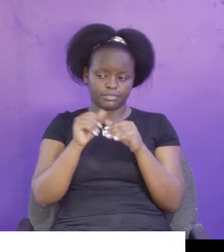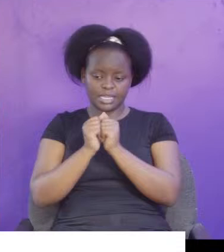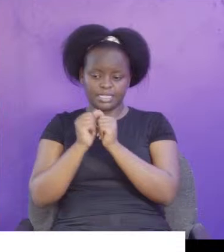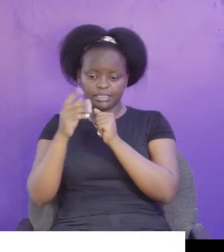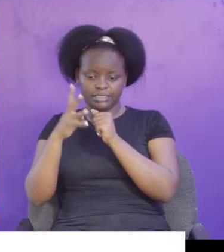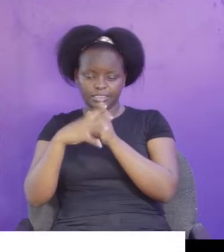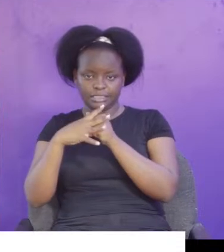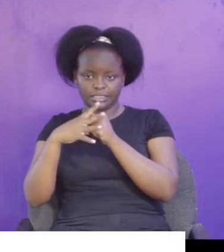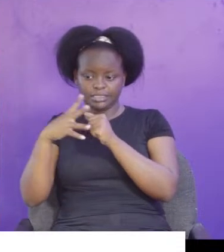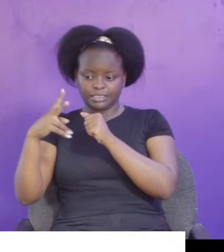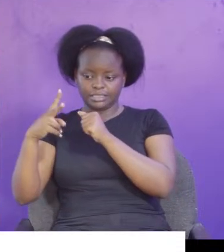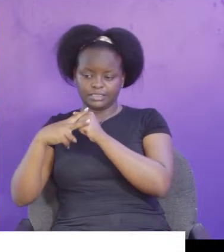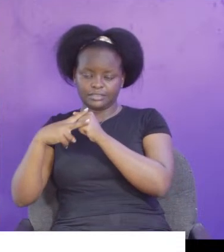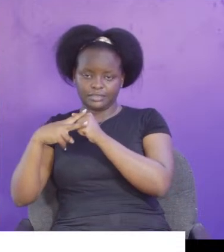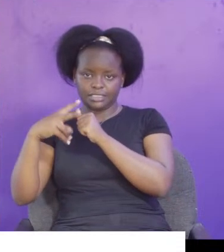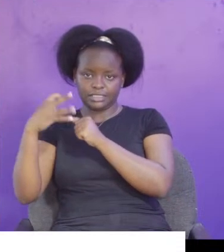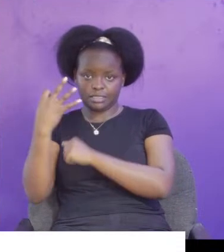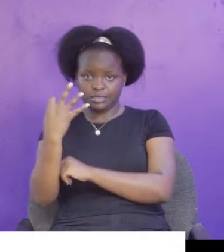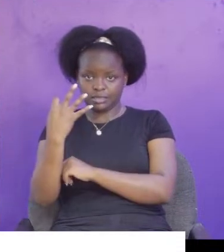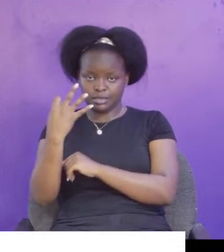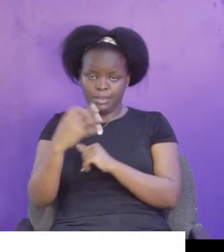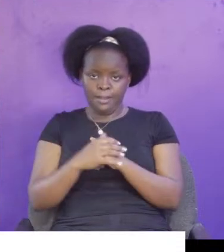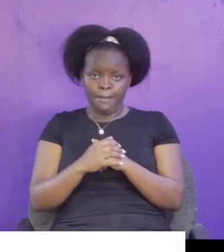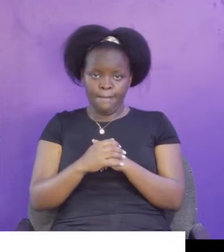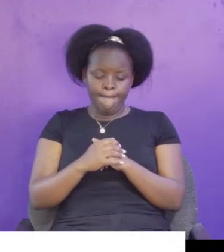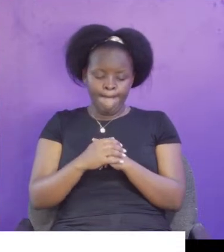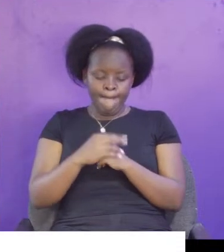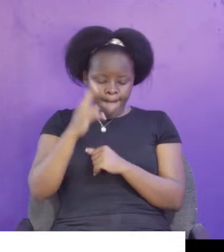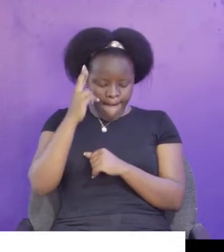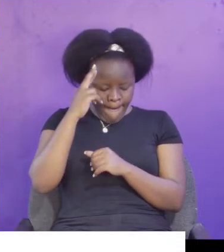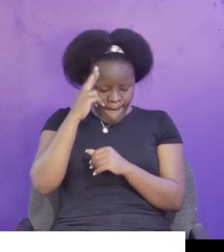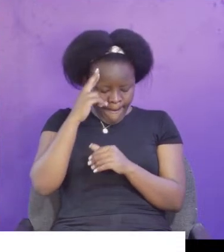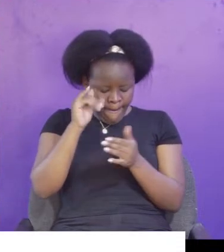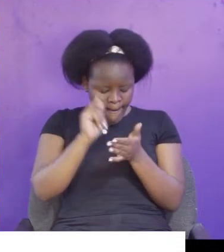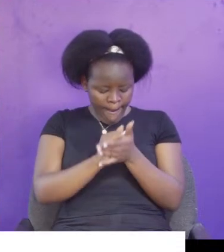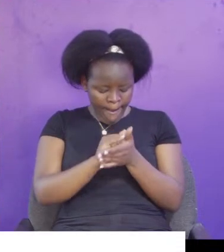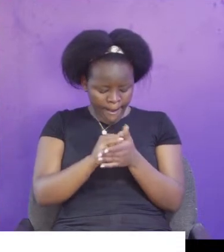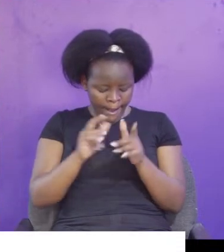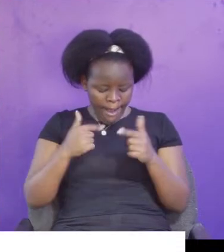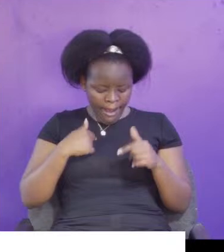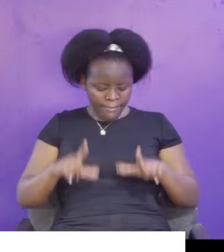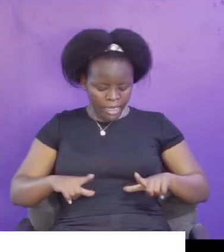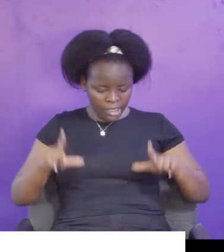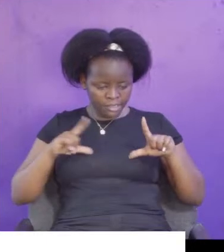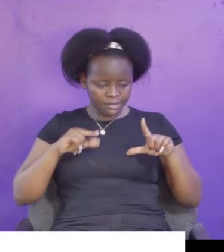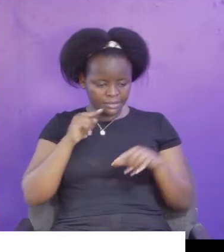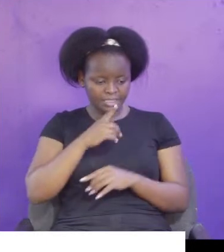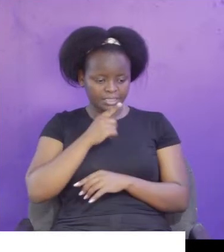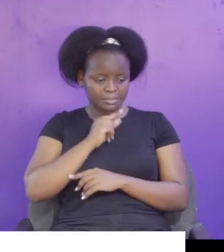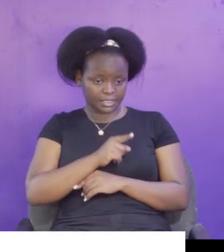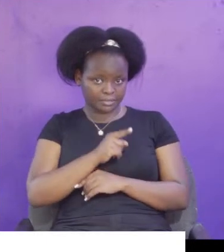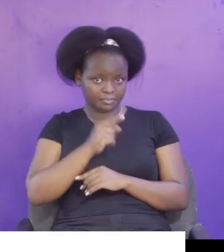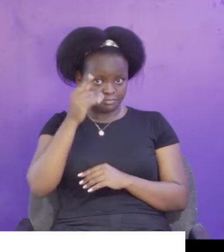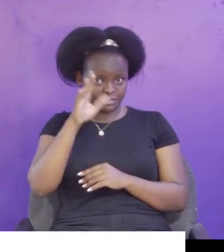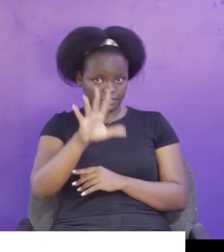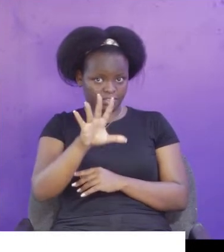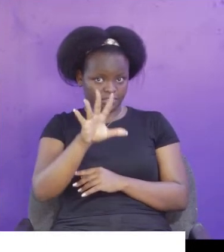1973. For that reason, I've lived with this man for 52